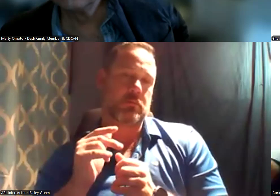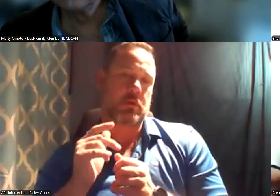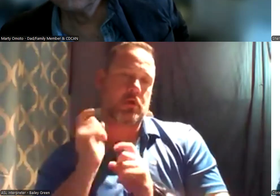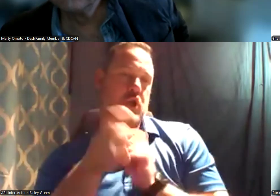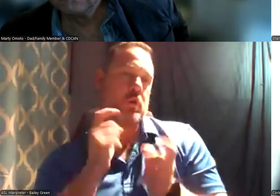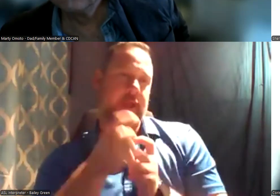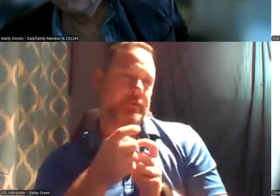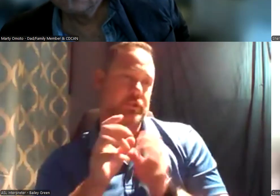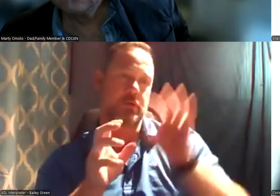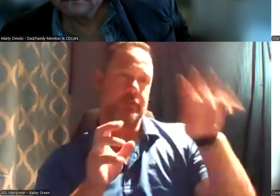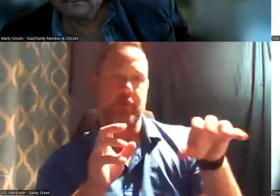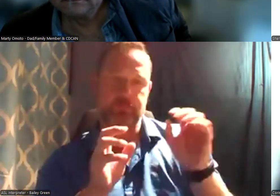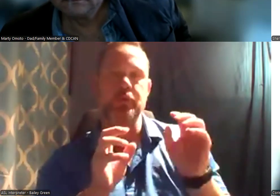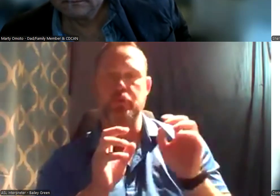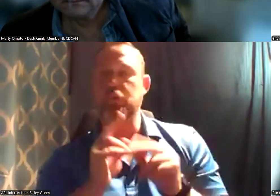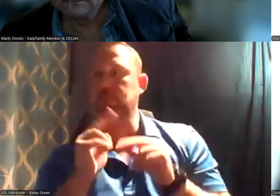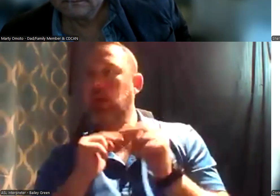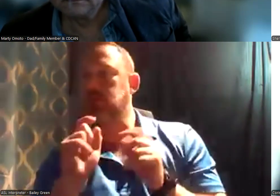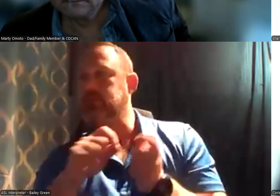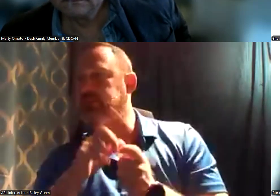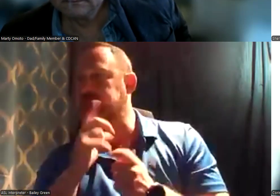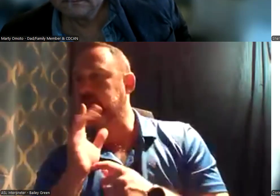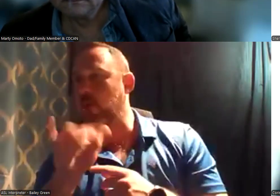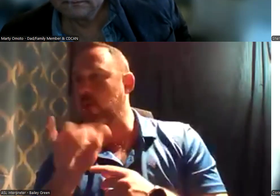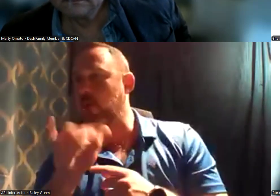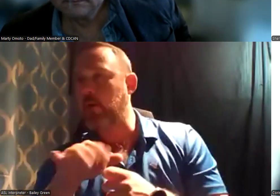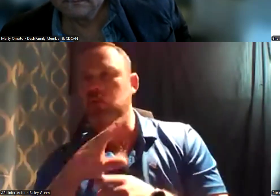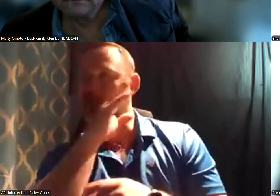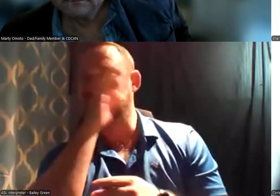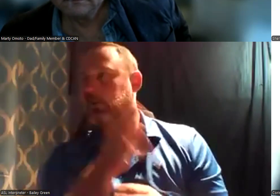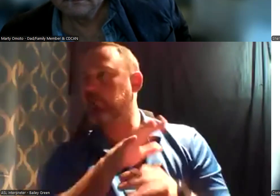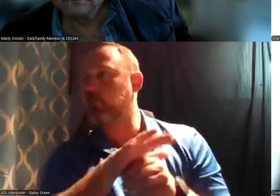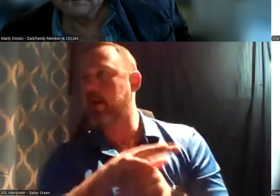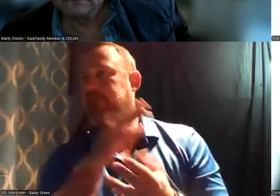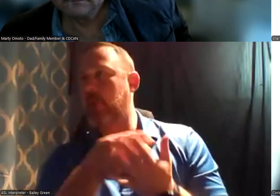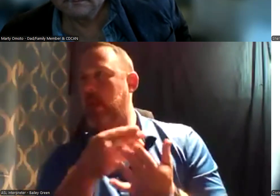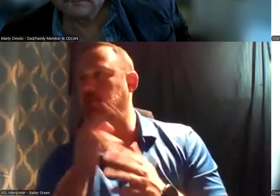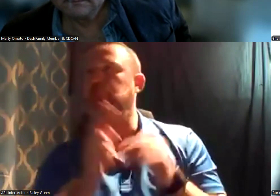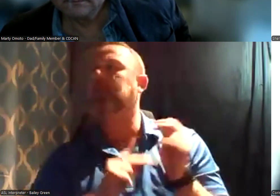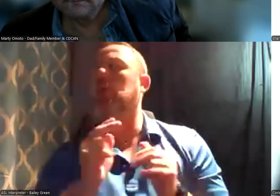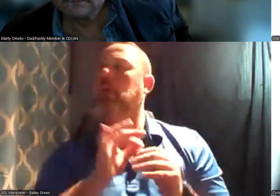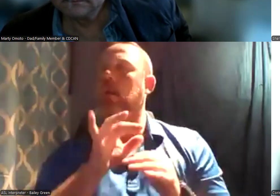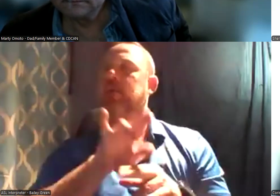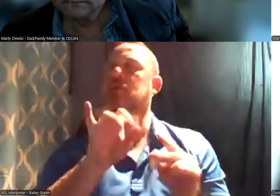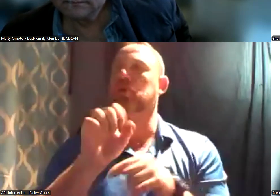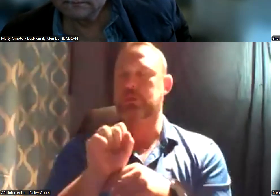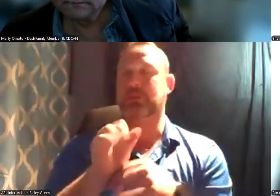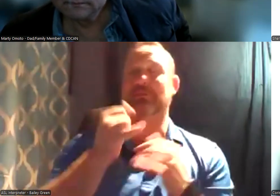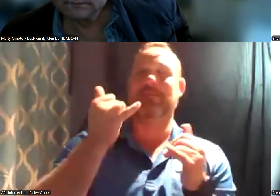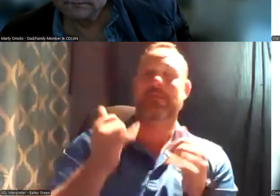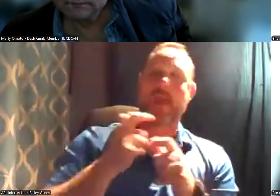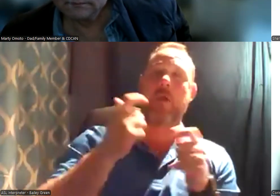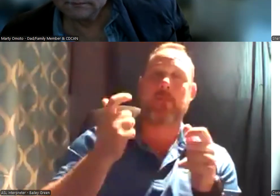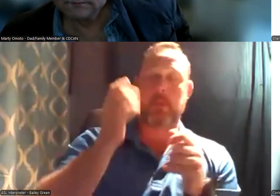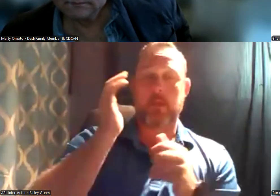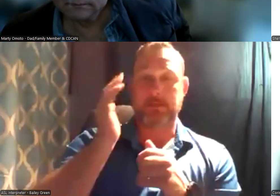pot over here that was to build specifically for that, which never got enough money to really build the adequate number of units. Now the big thing seems to